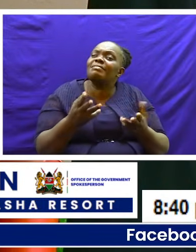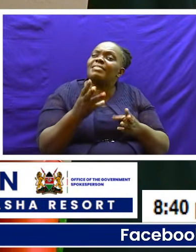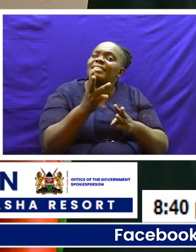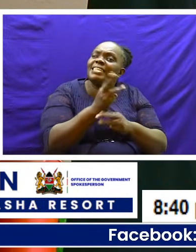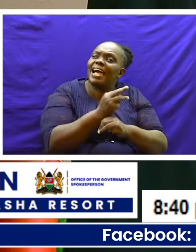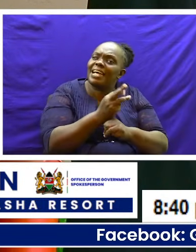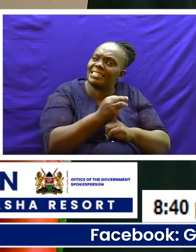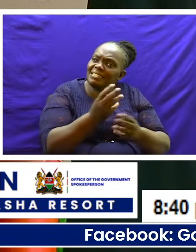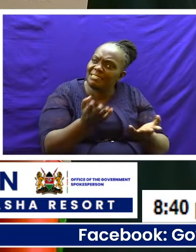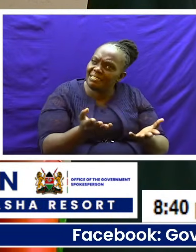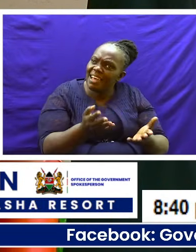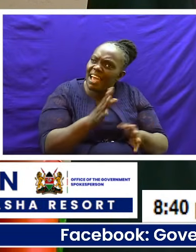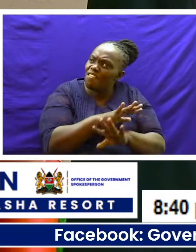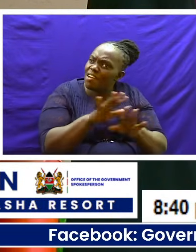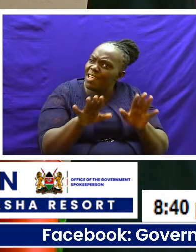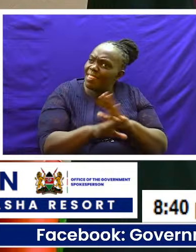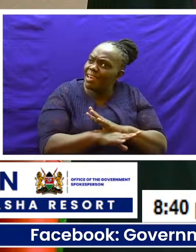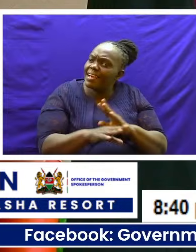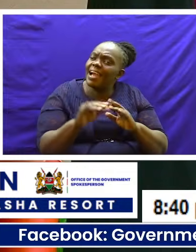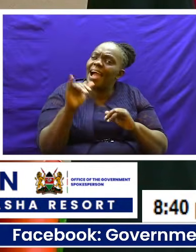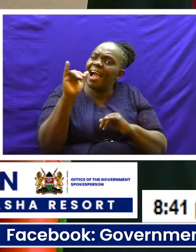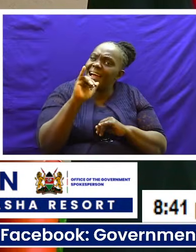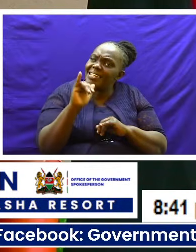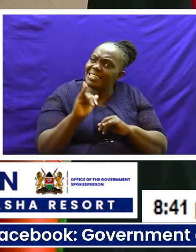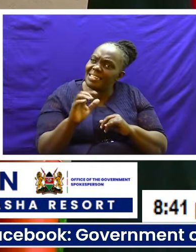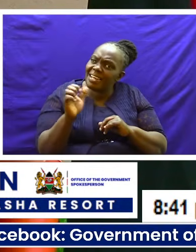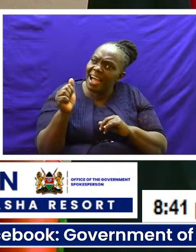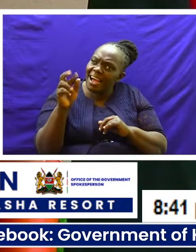all the way to arts,